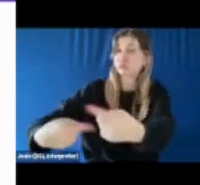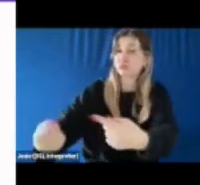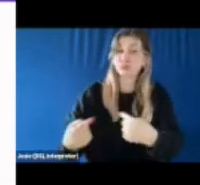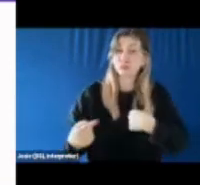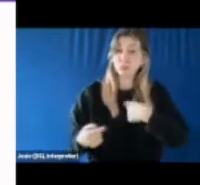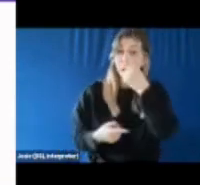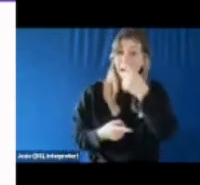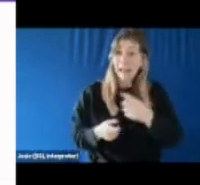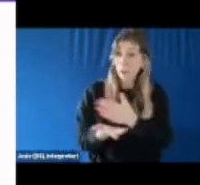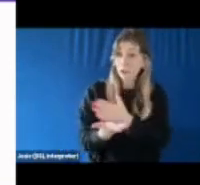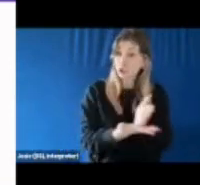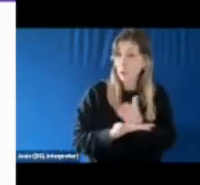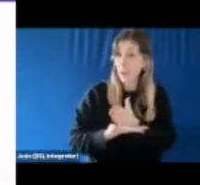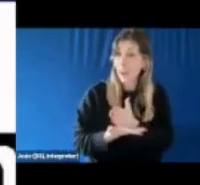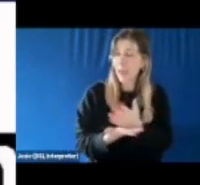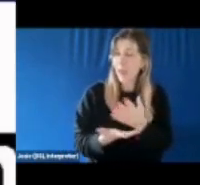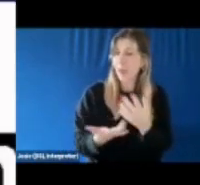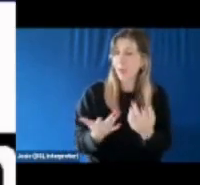might be useful.